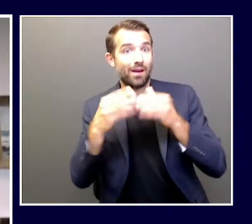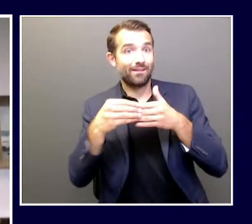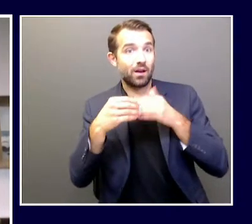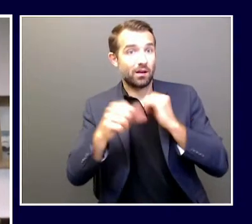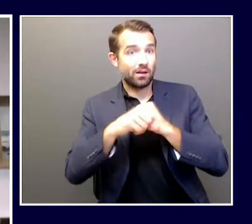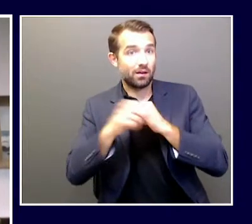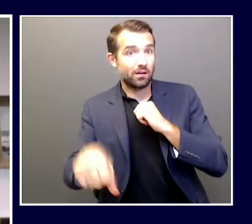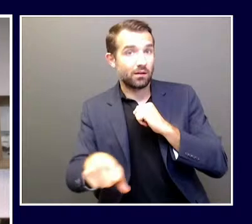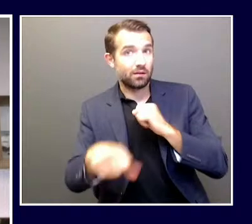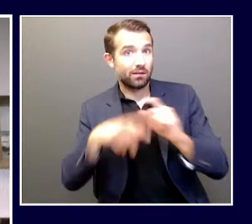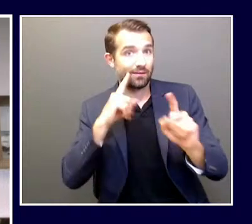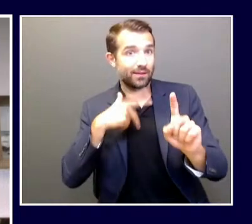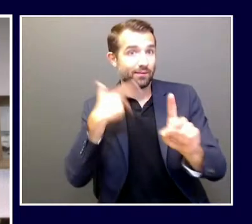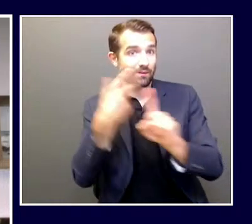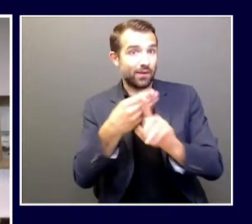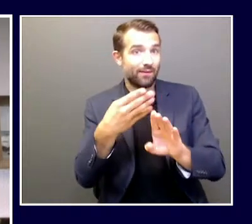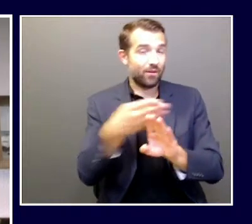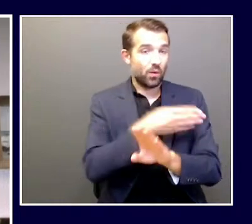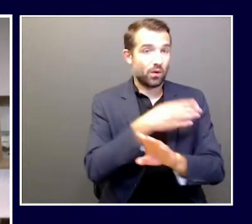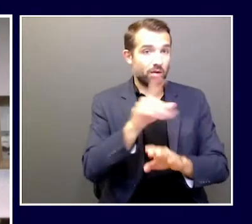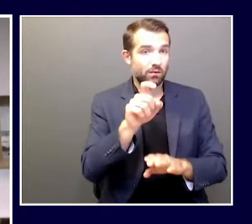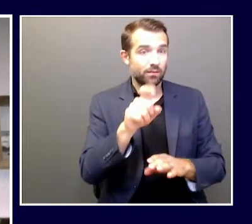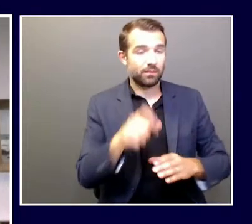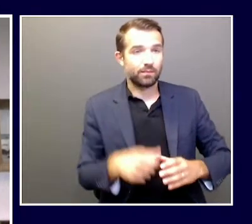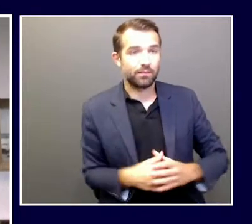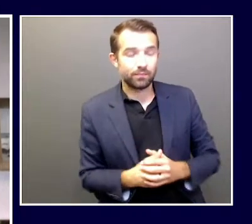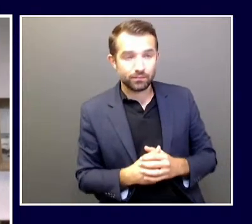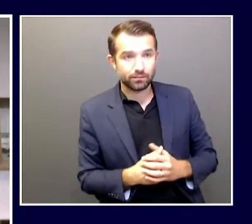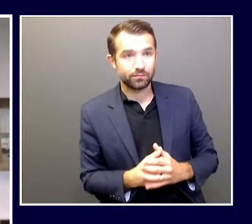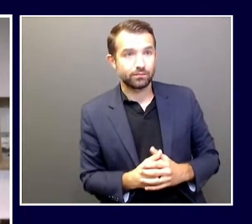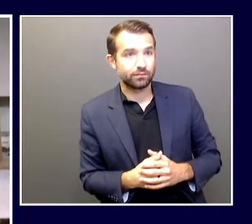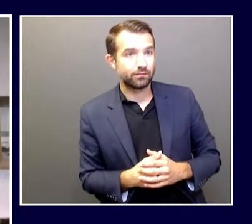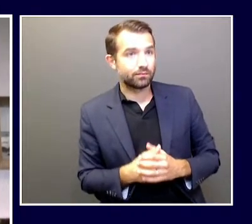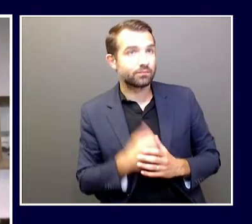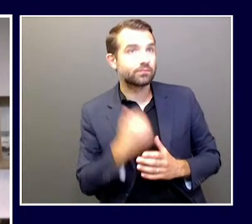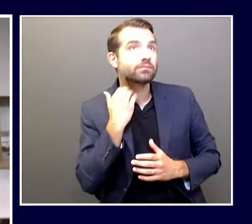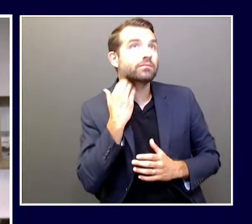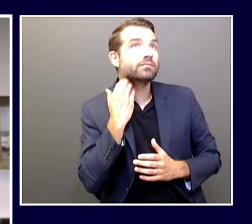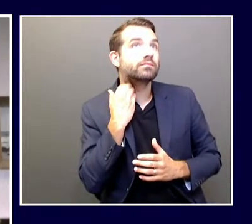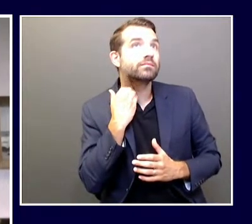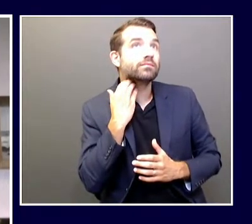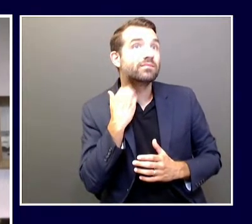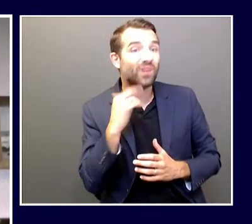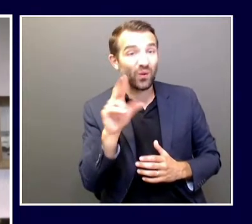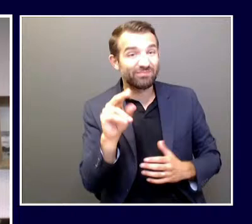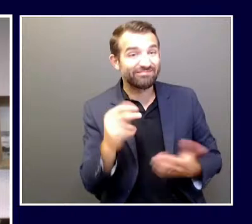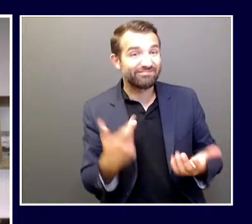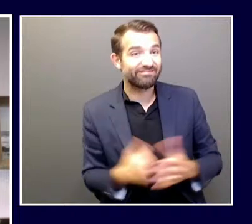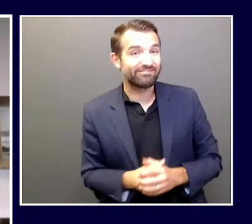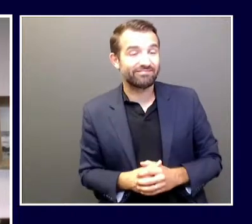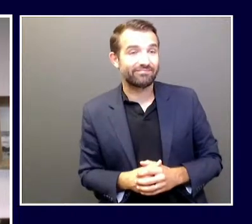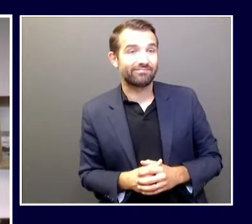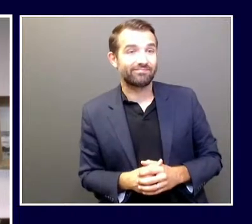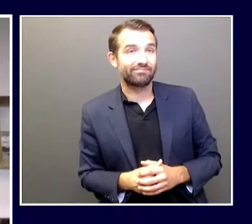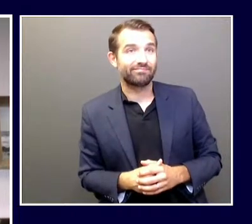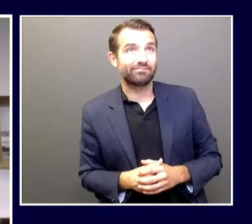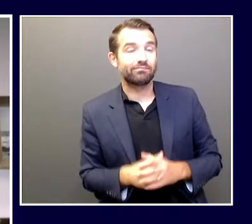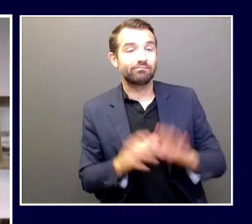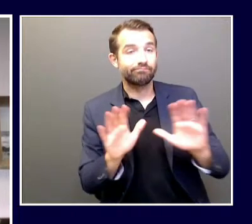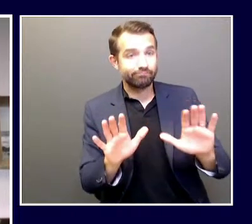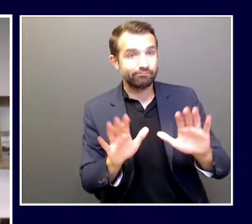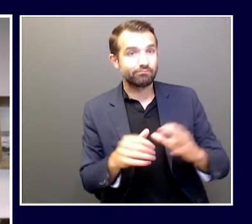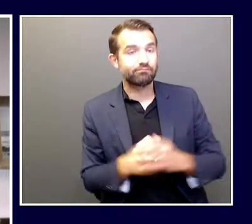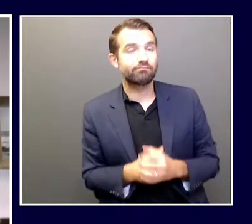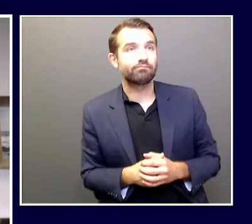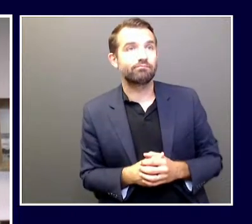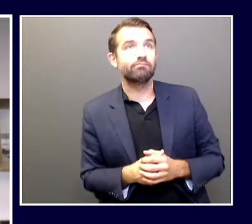Patty. Bottom line, not at this time. Let me respond to some of the points that have been raised, though, which I understand. Well,